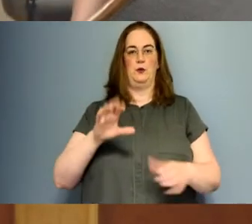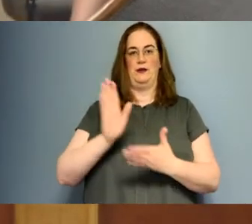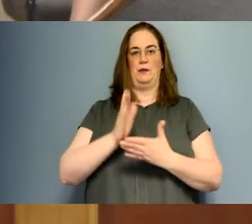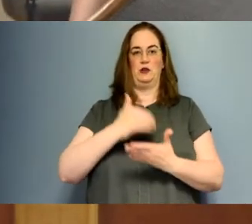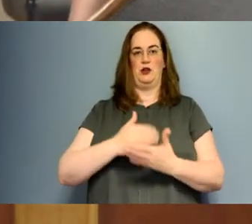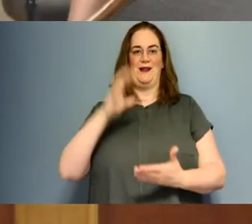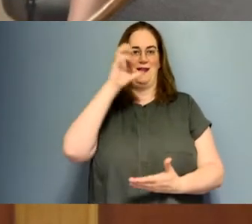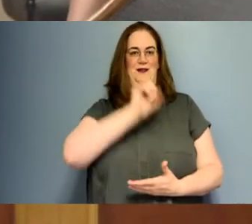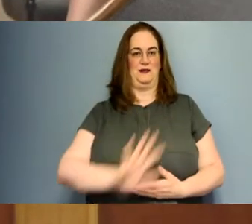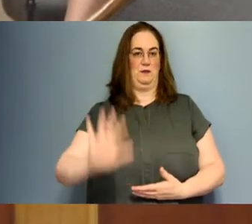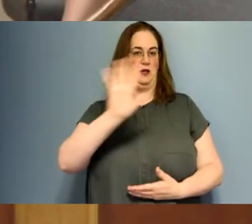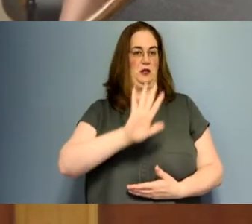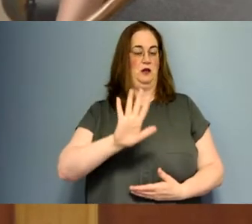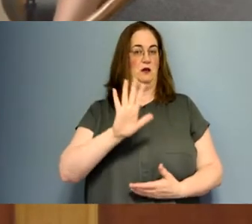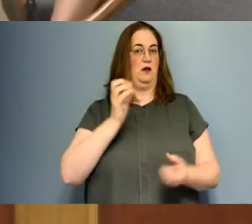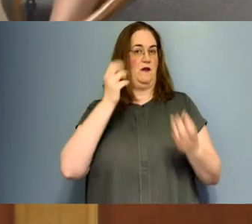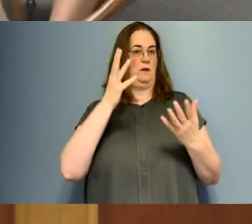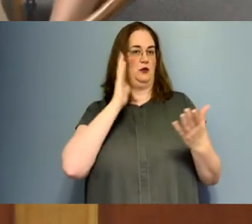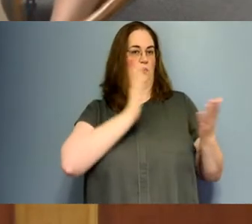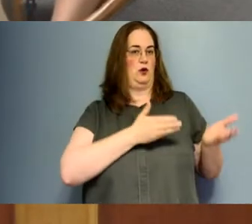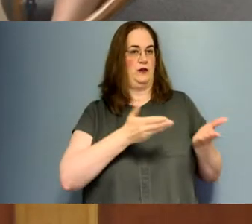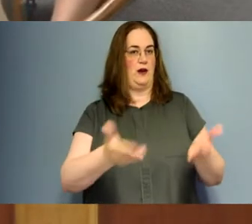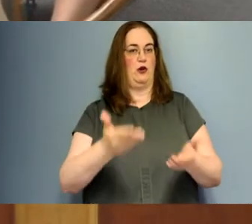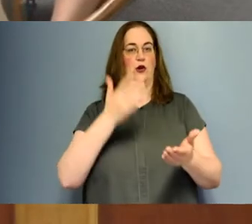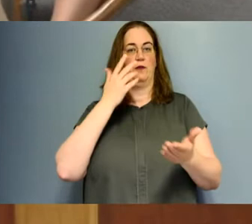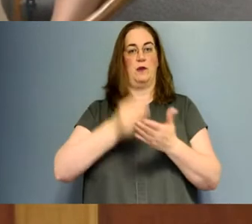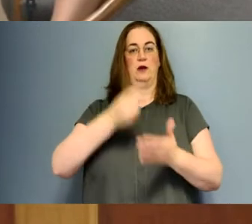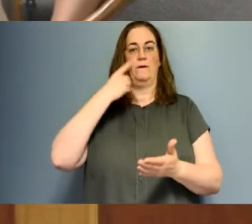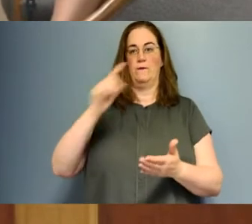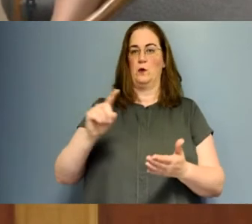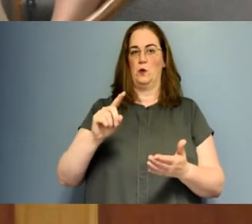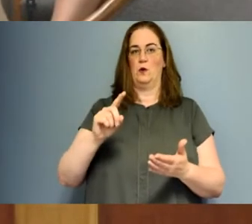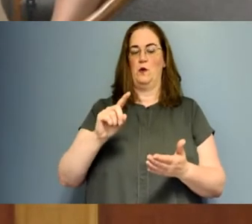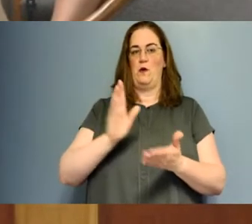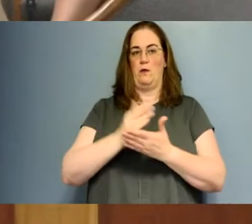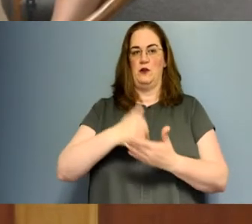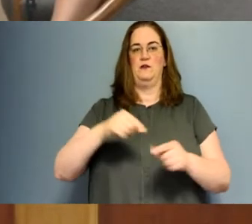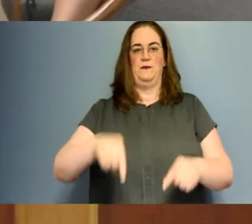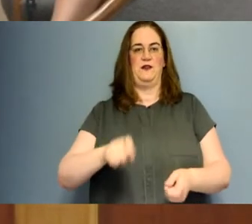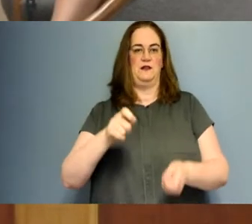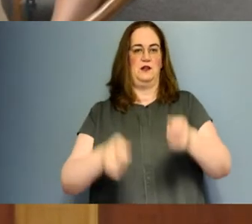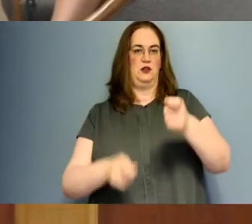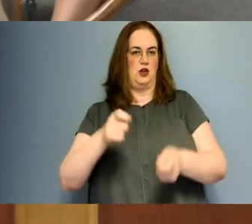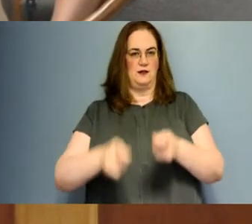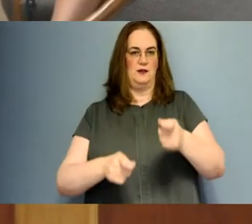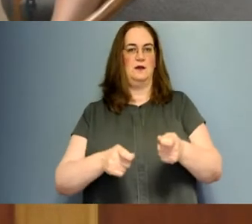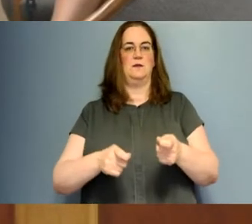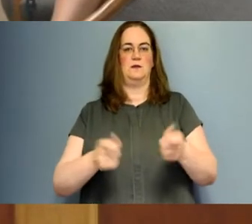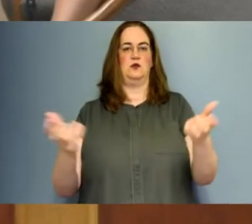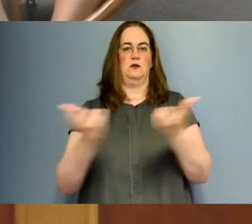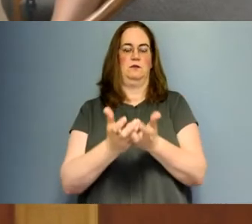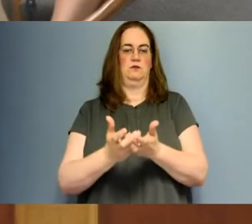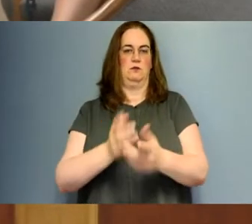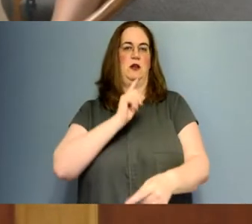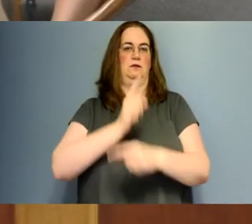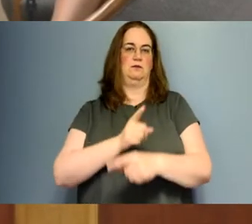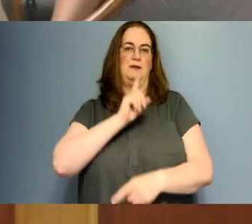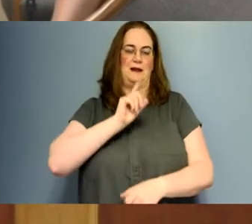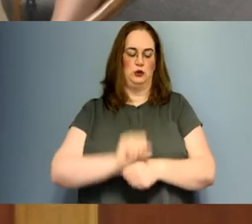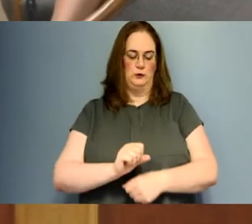estimate what the carry forward of the capital project funds are going to be. This is adjusting them to the correct amounts.